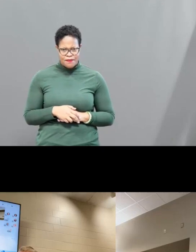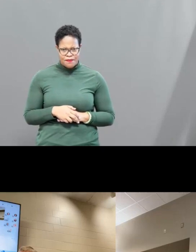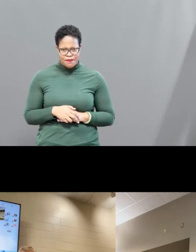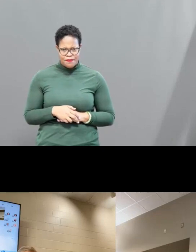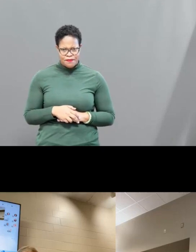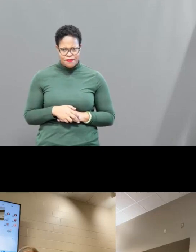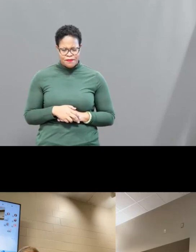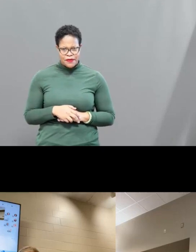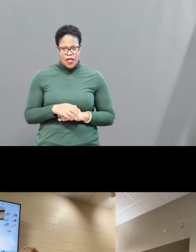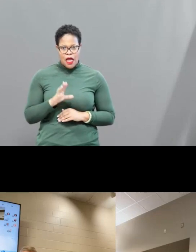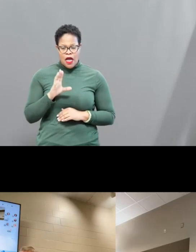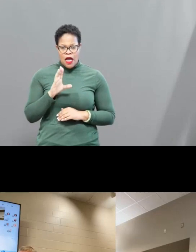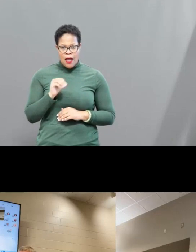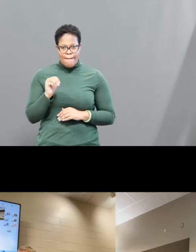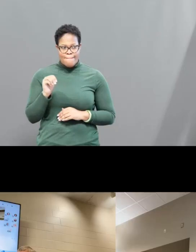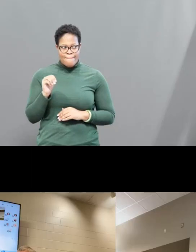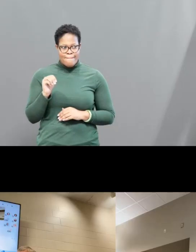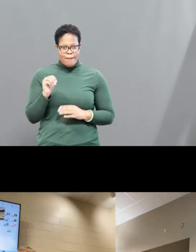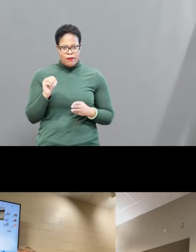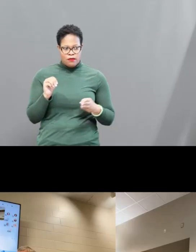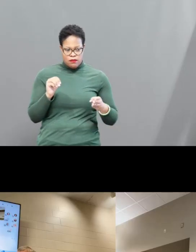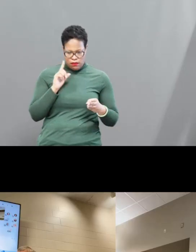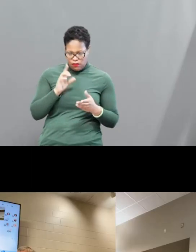that the time?